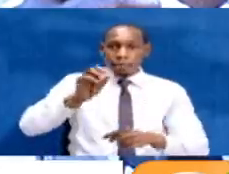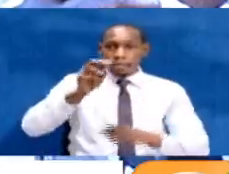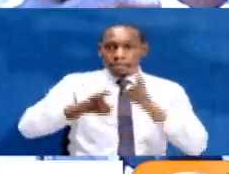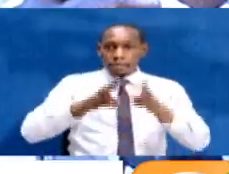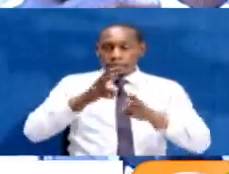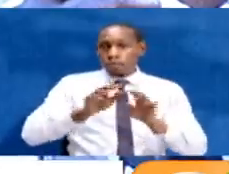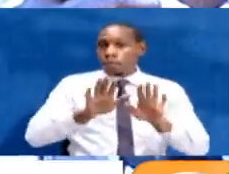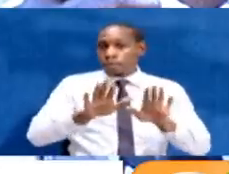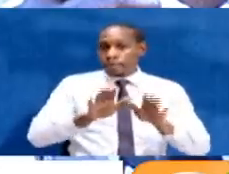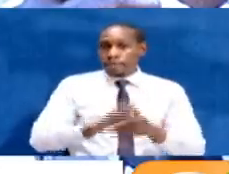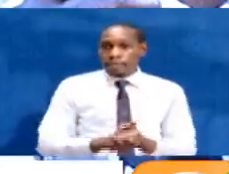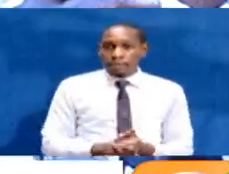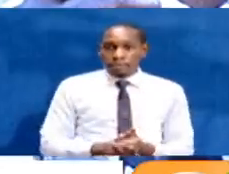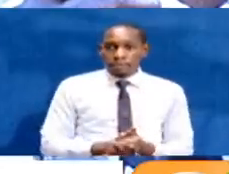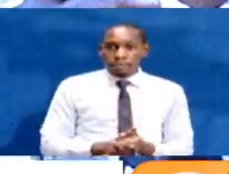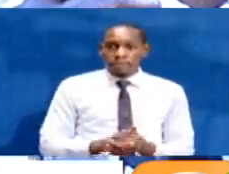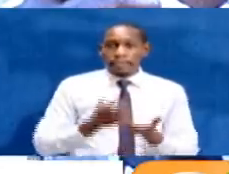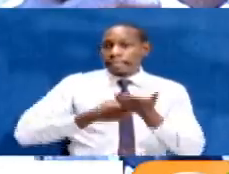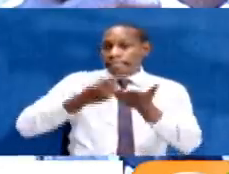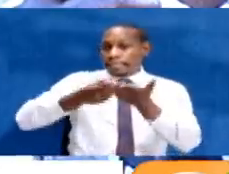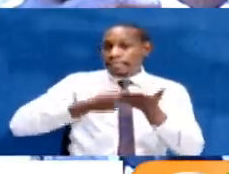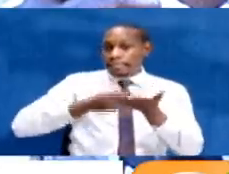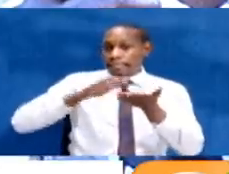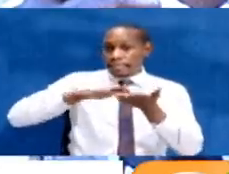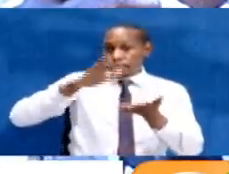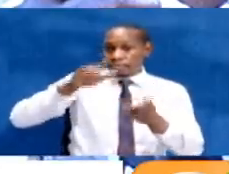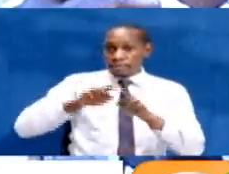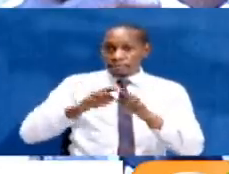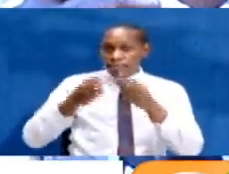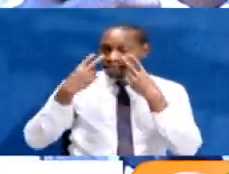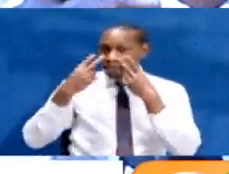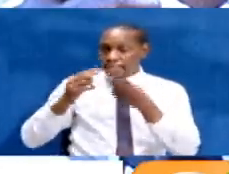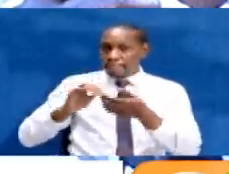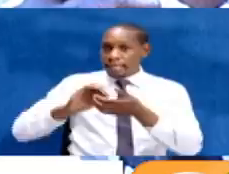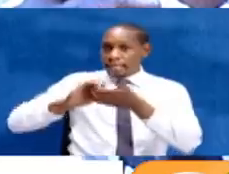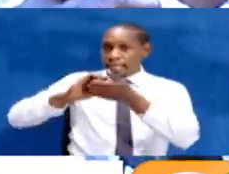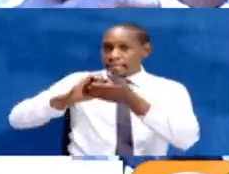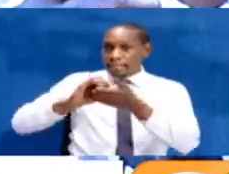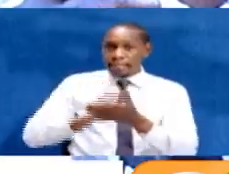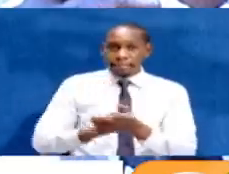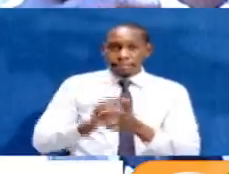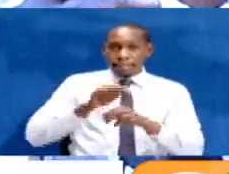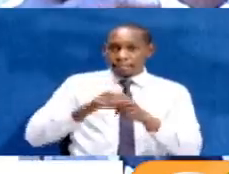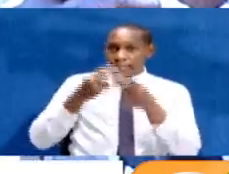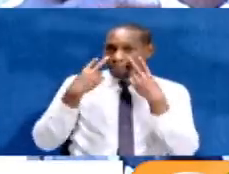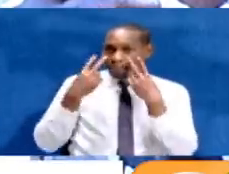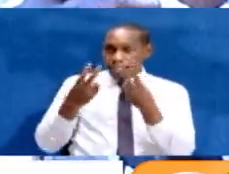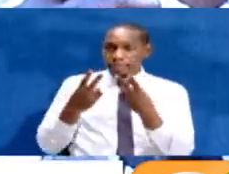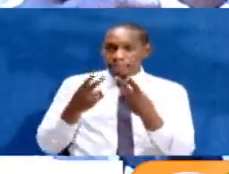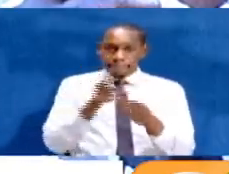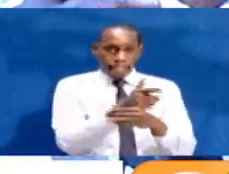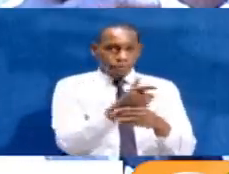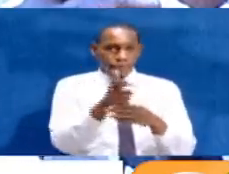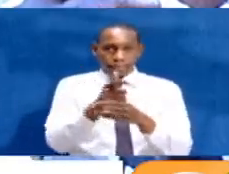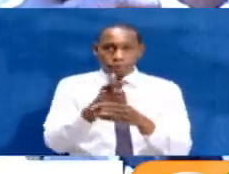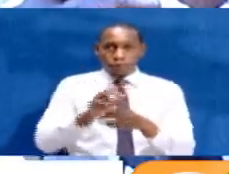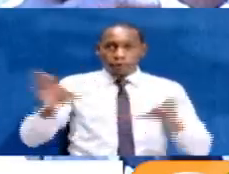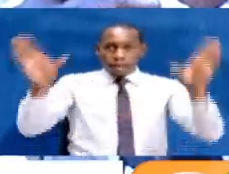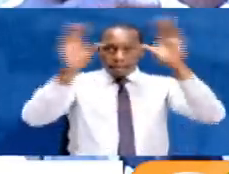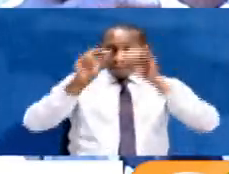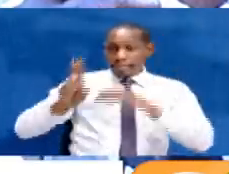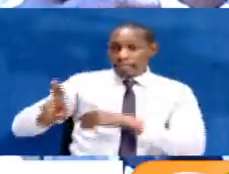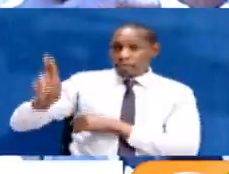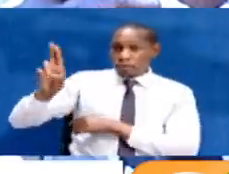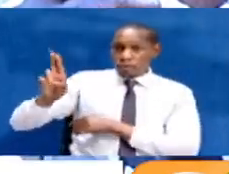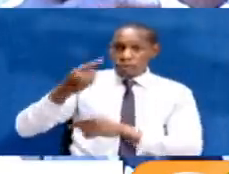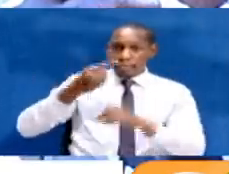2022. And let's look, I mean, open it up and even go to the handshake itself. When you look at the sound bites of President